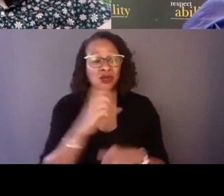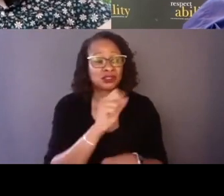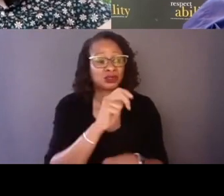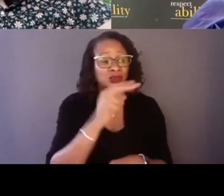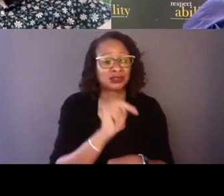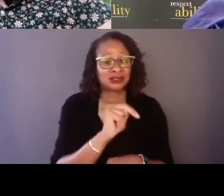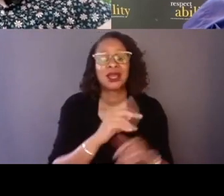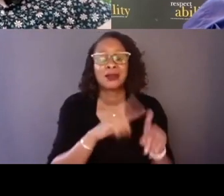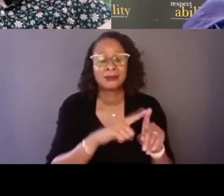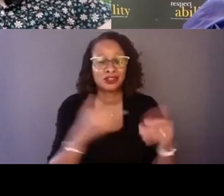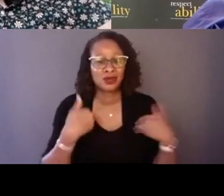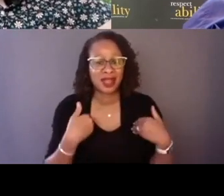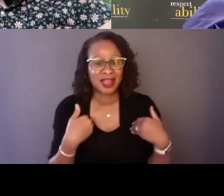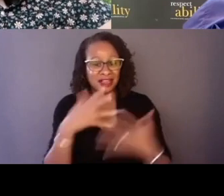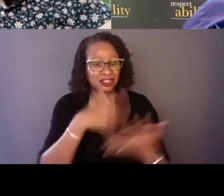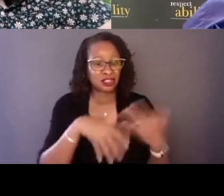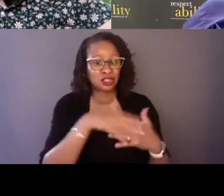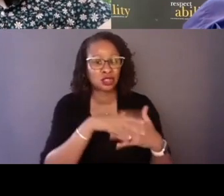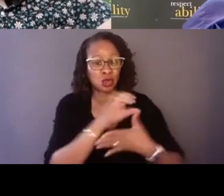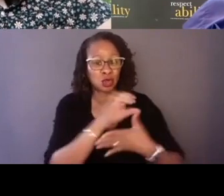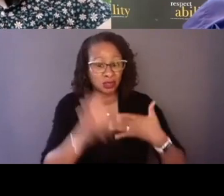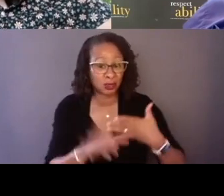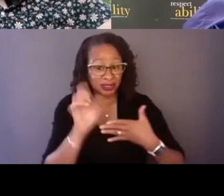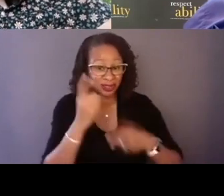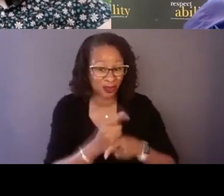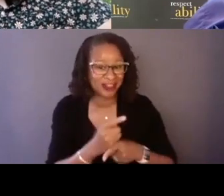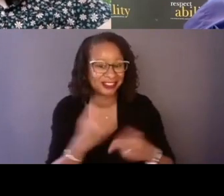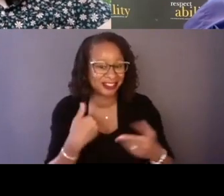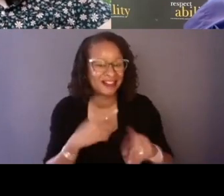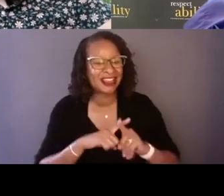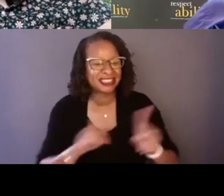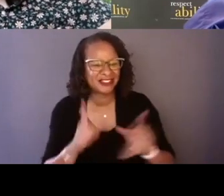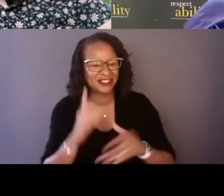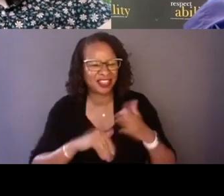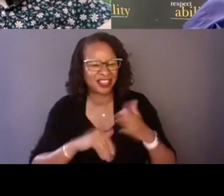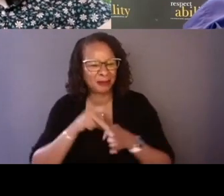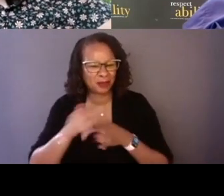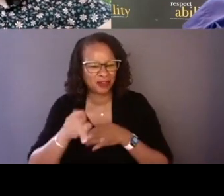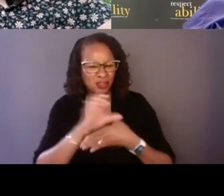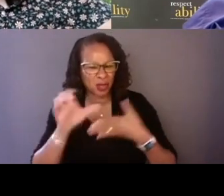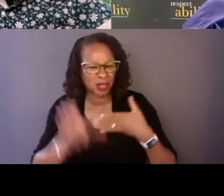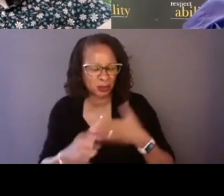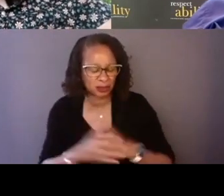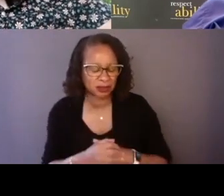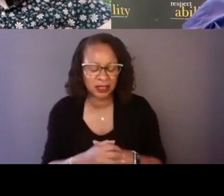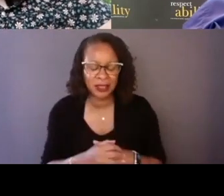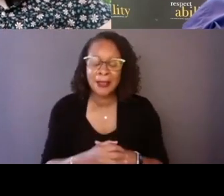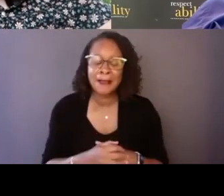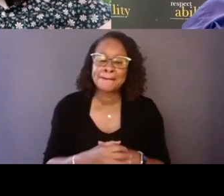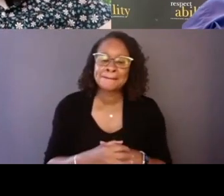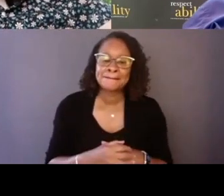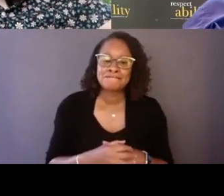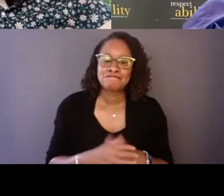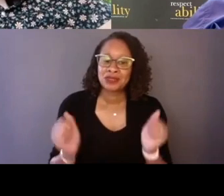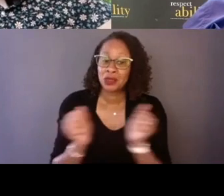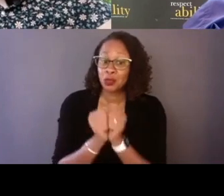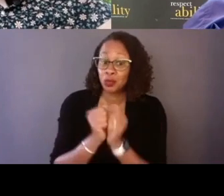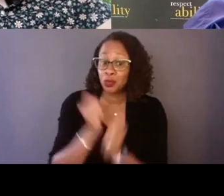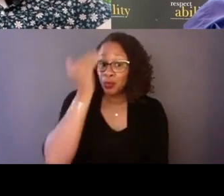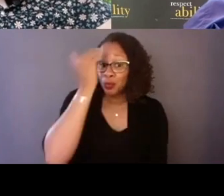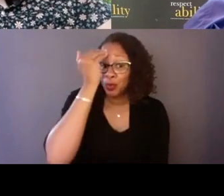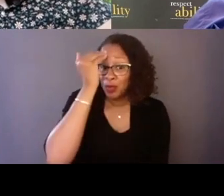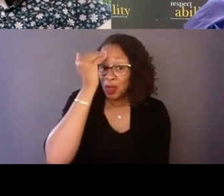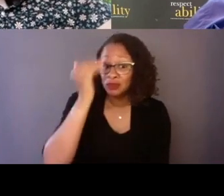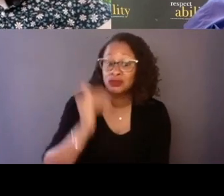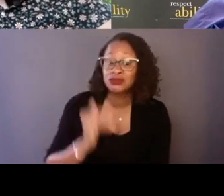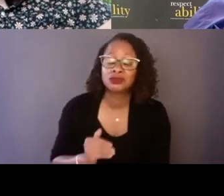guess there is such a thing as social consequences, which are different than professional consequences. But with the knowledge that,